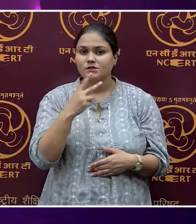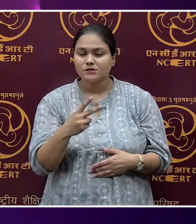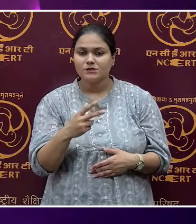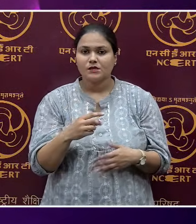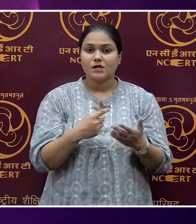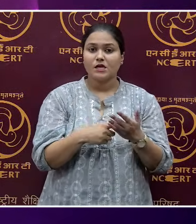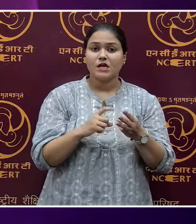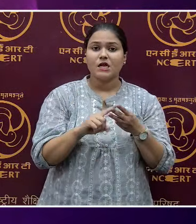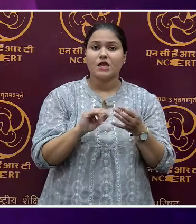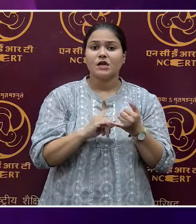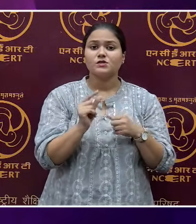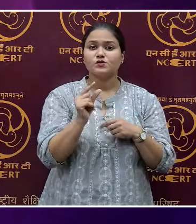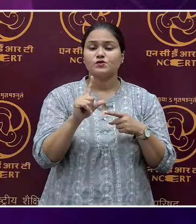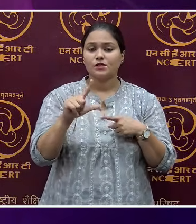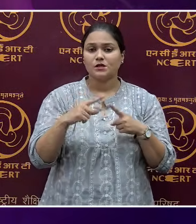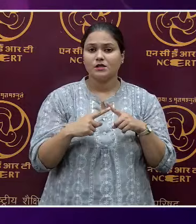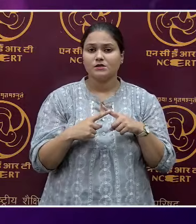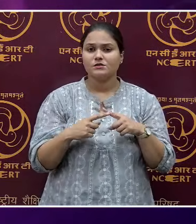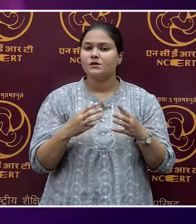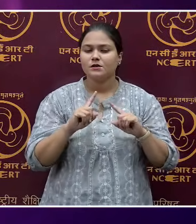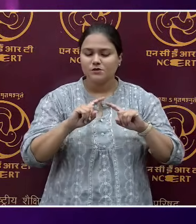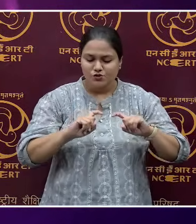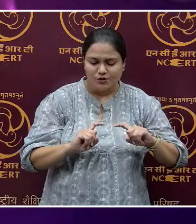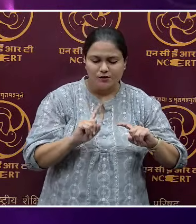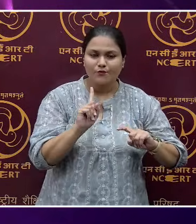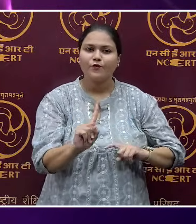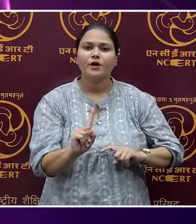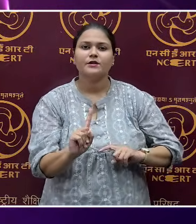result is equal to 0. It is checking here.